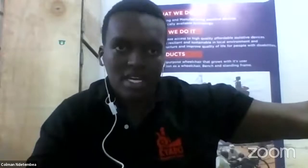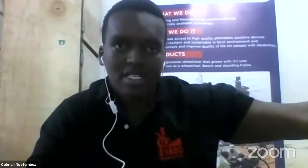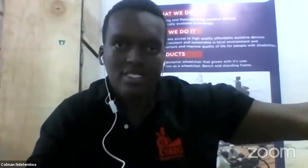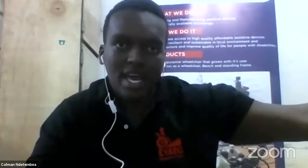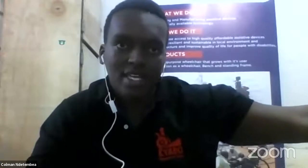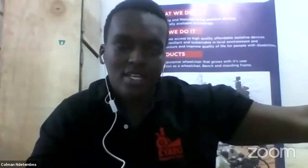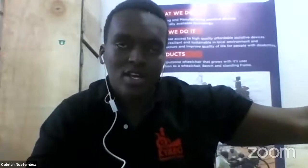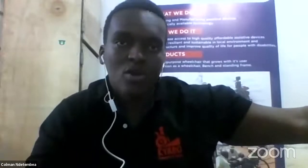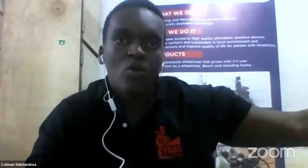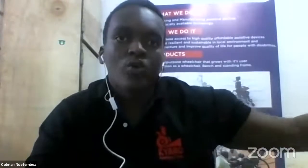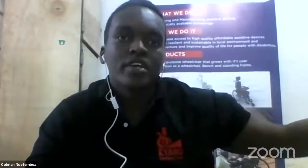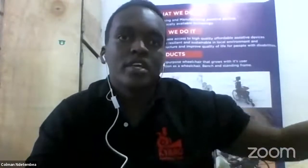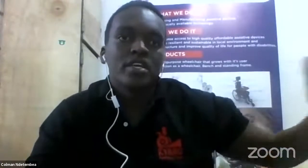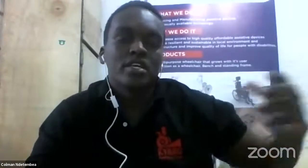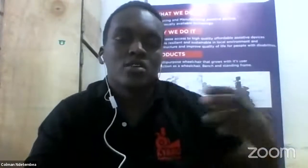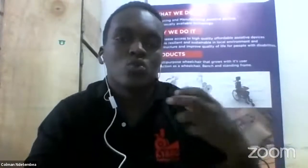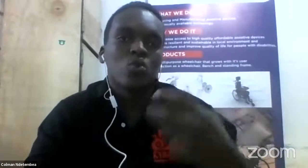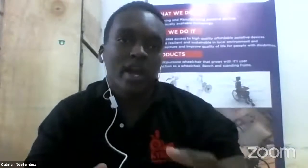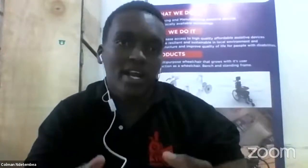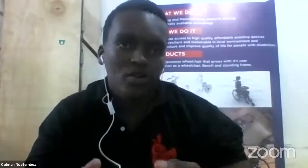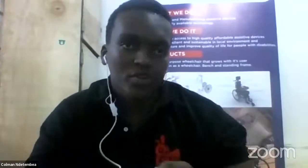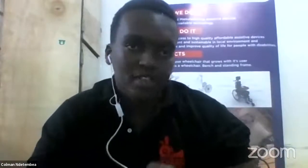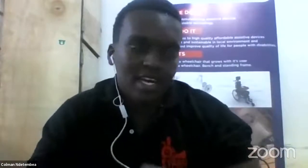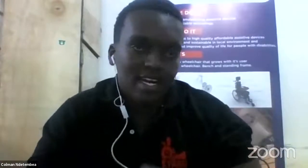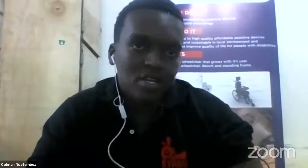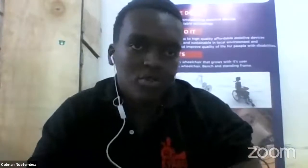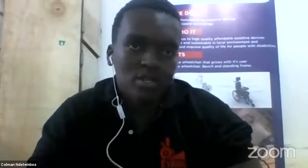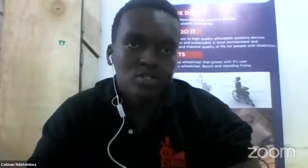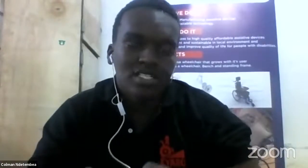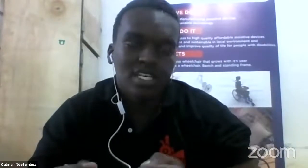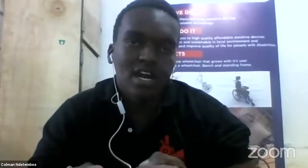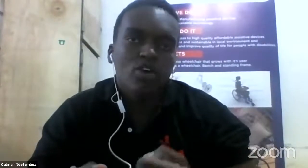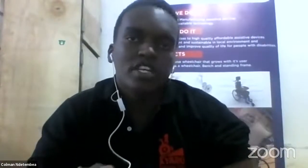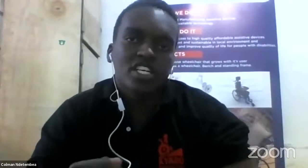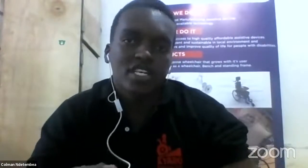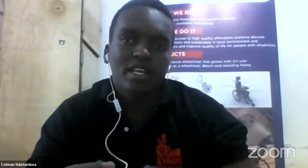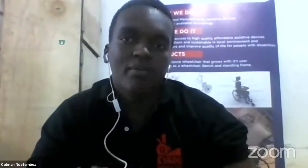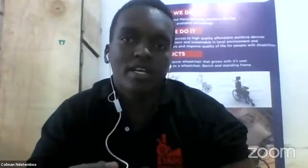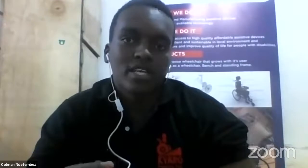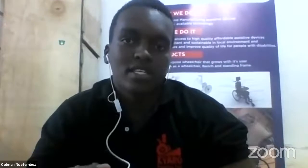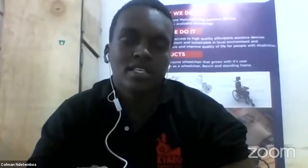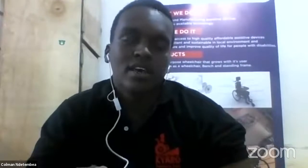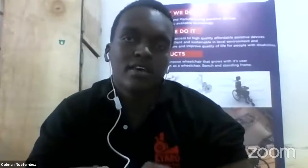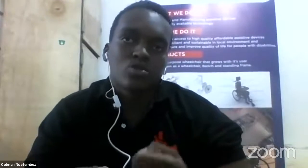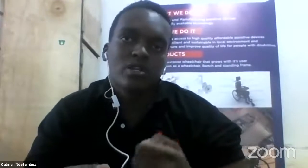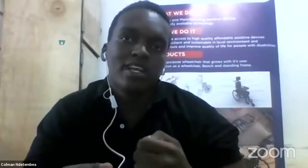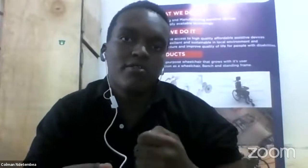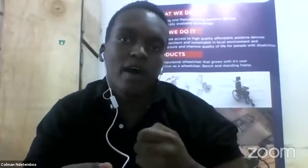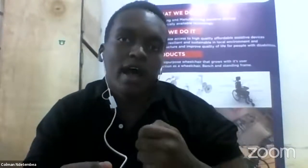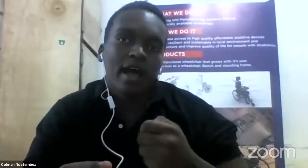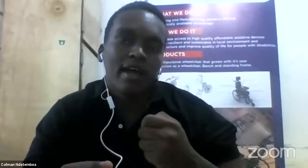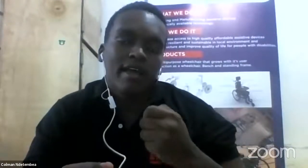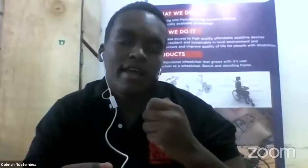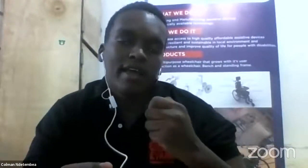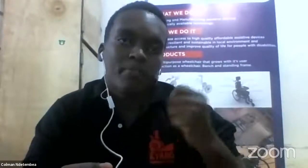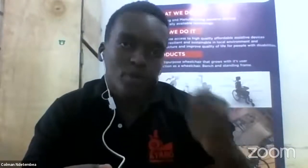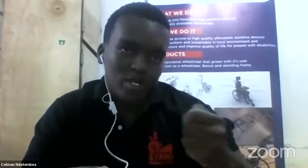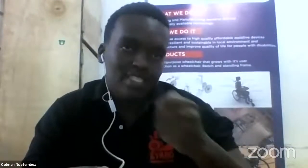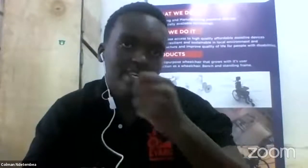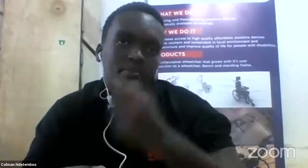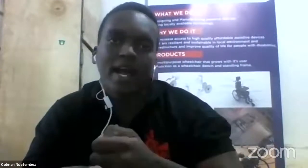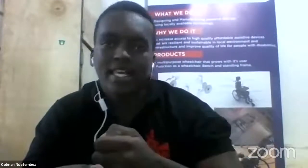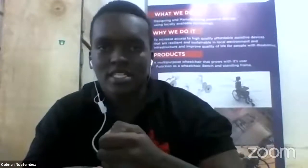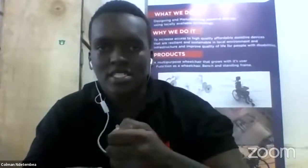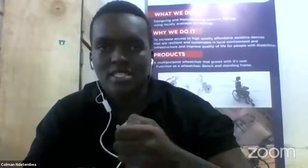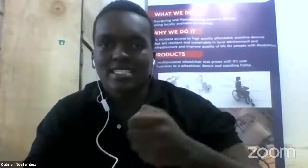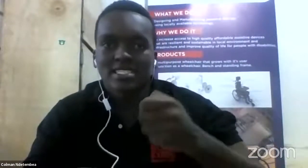a similar design, we work directly with the users, and our connection enables us to deliver a